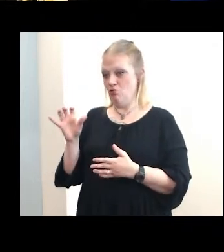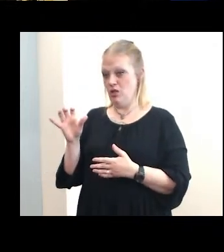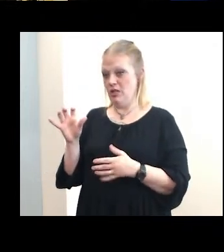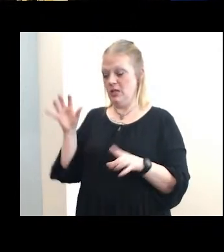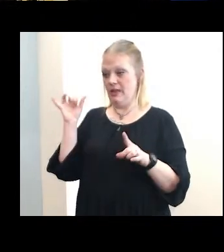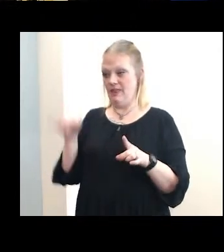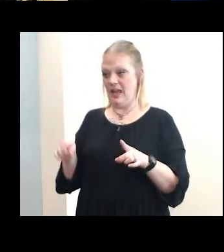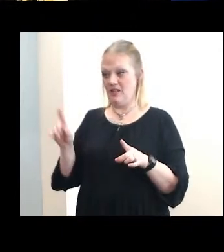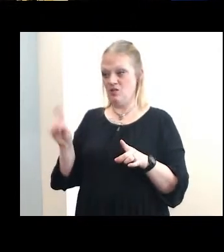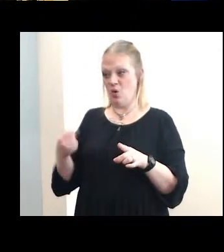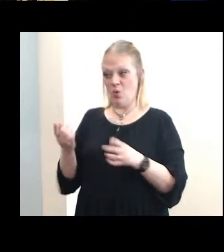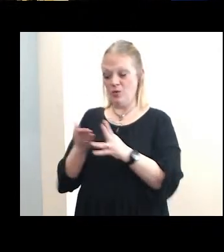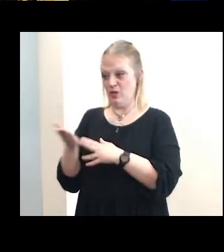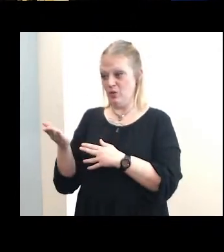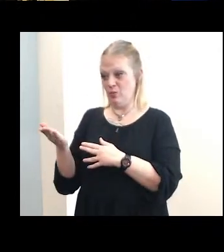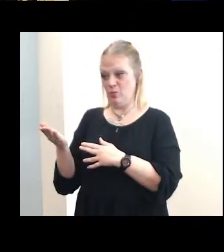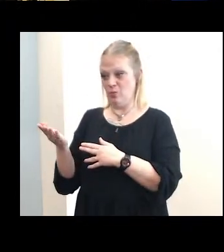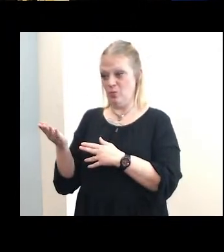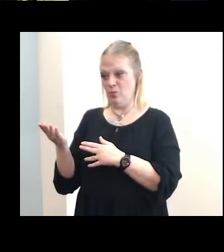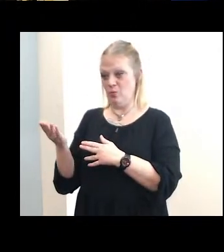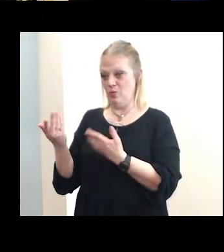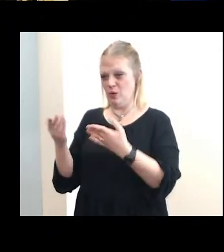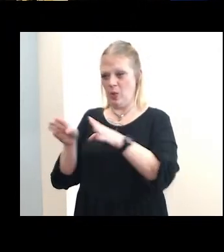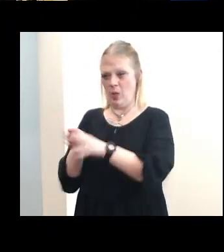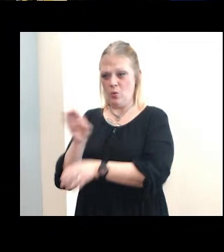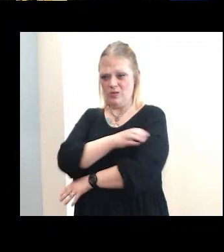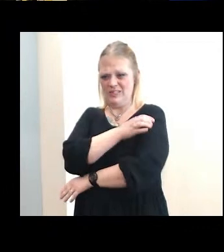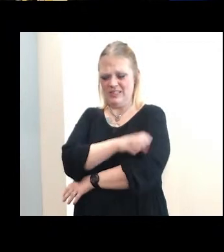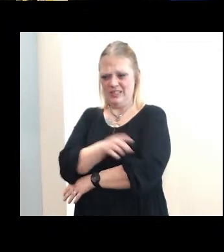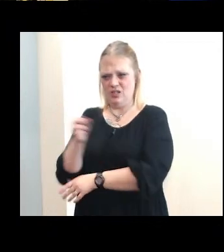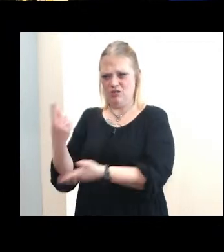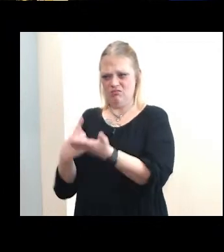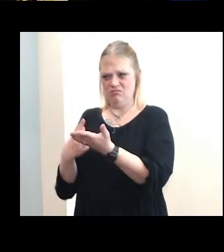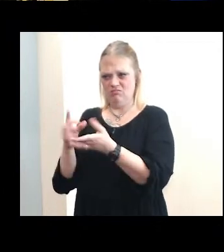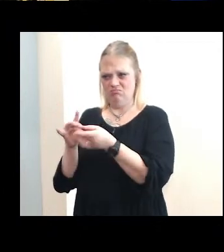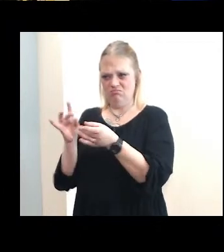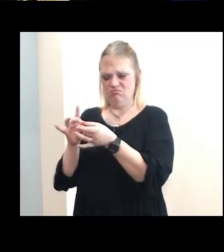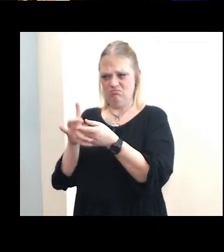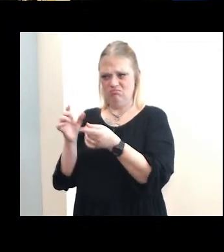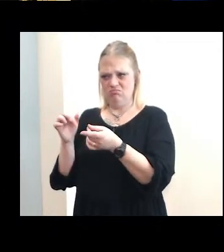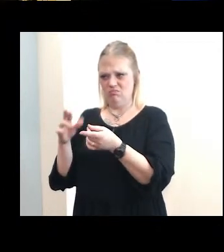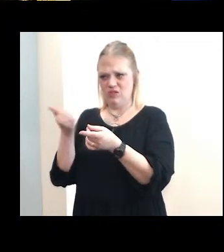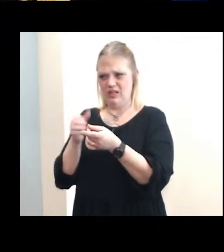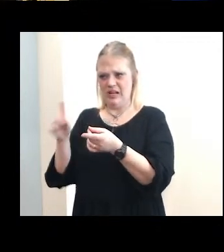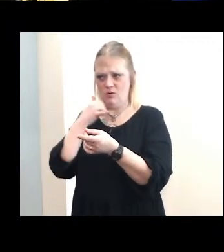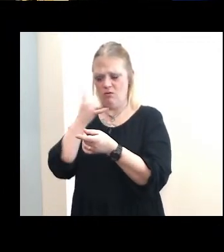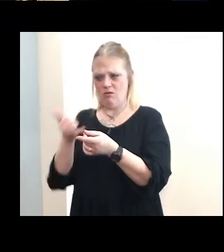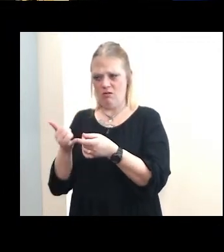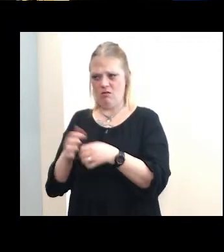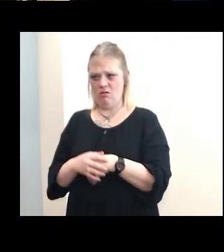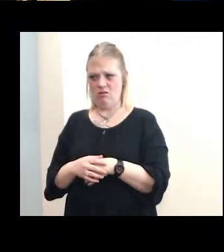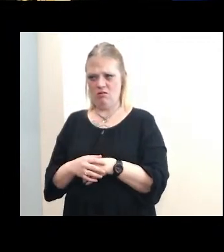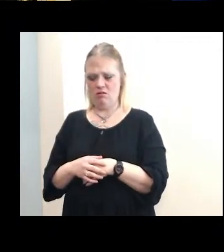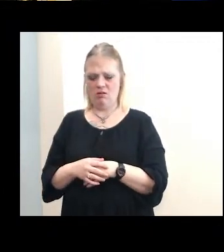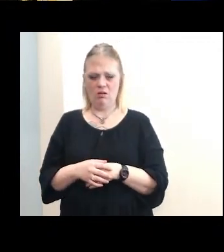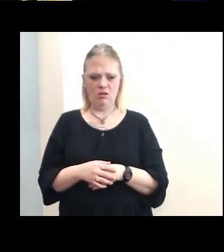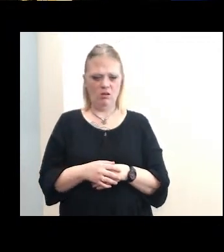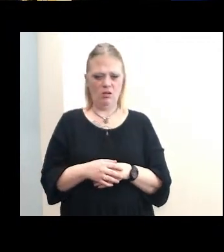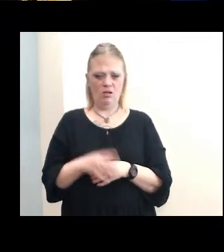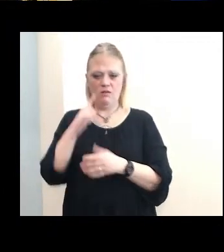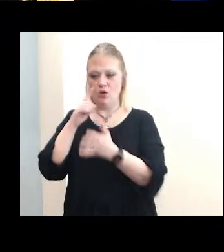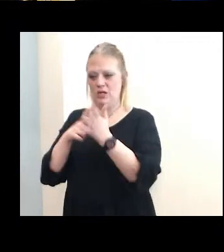is that only through the closed clinics that you've been talking about, or can anyone call who's an essential worker?